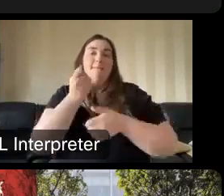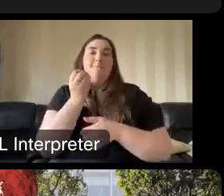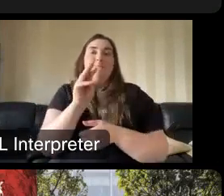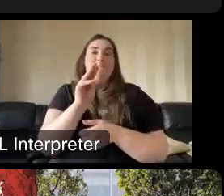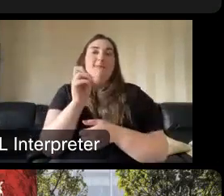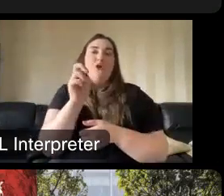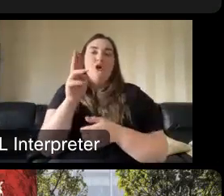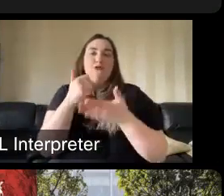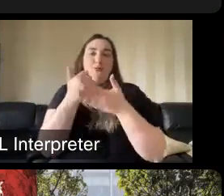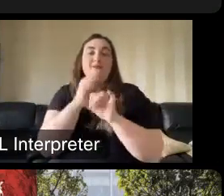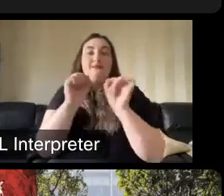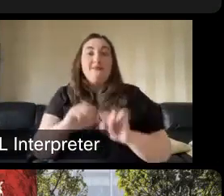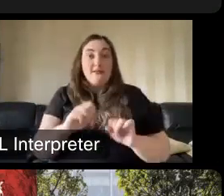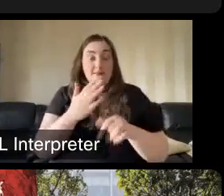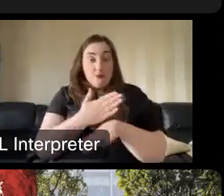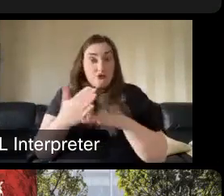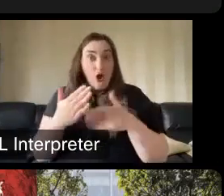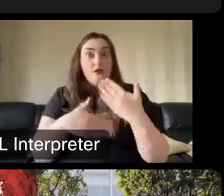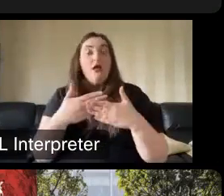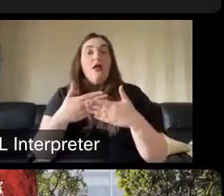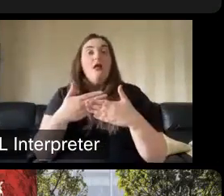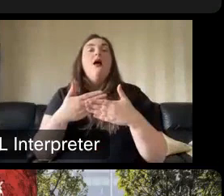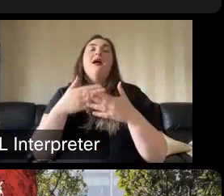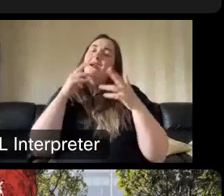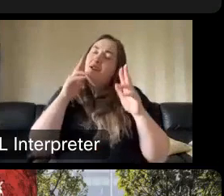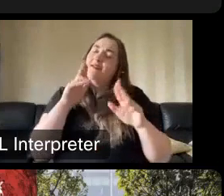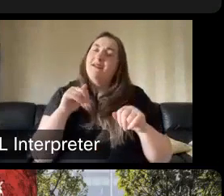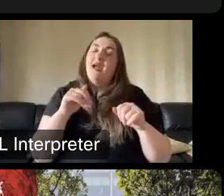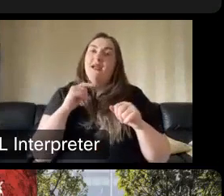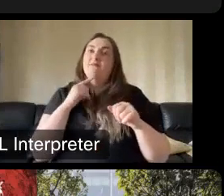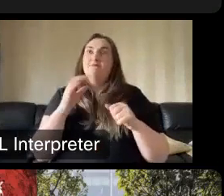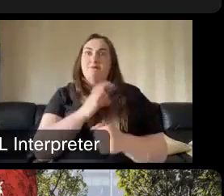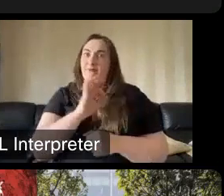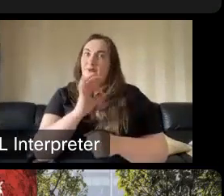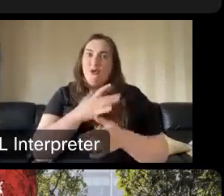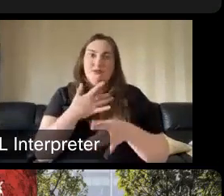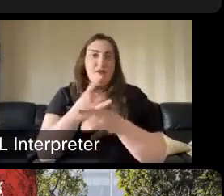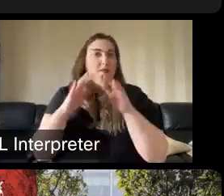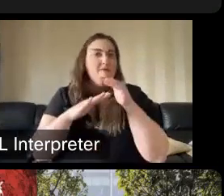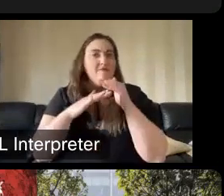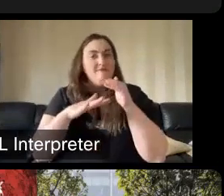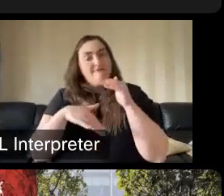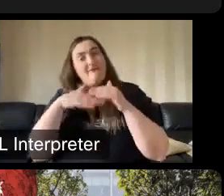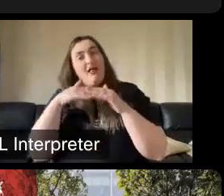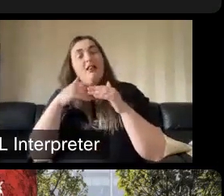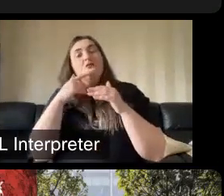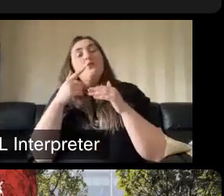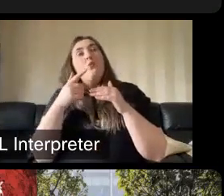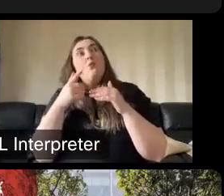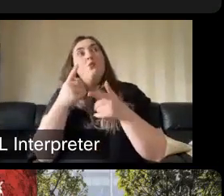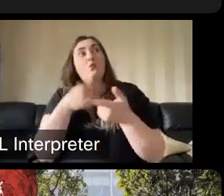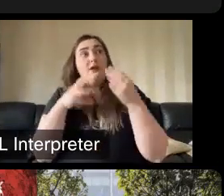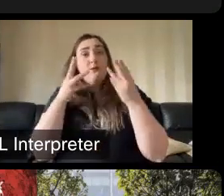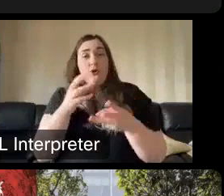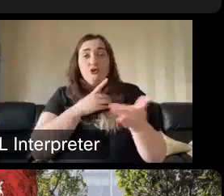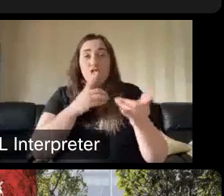something happens it can be so effective. There's really good evidence to support this now. So what we're wanting to do, and